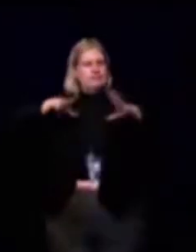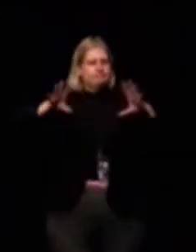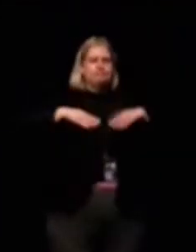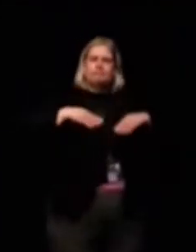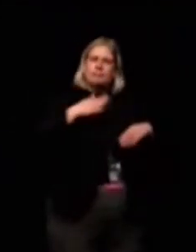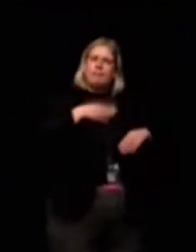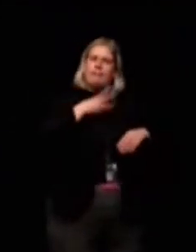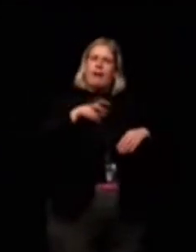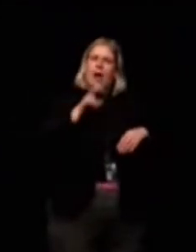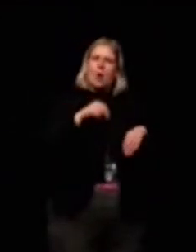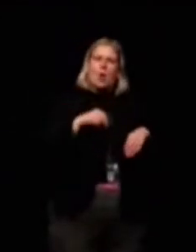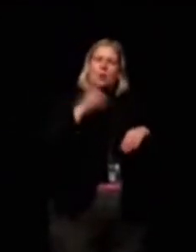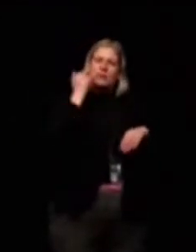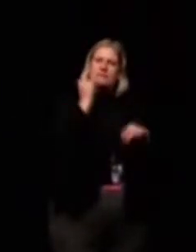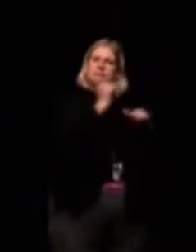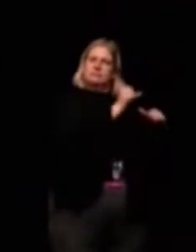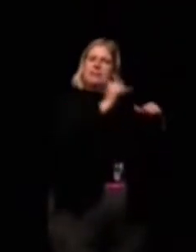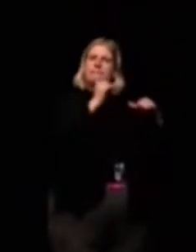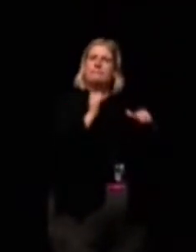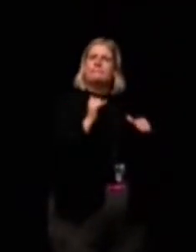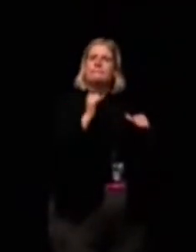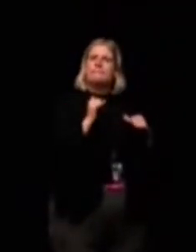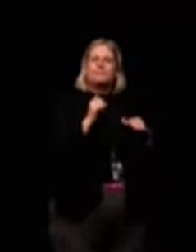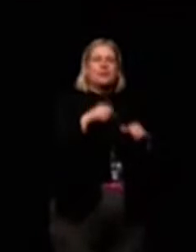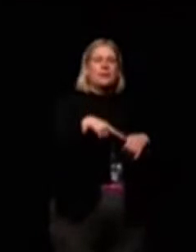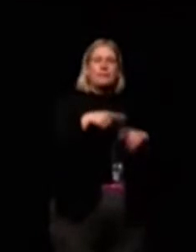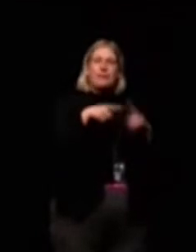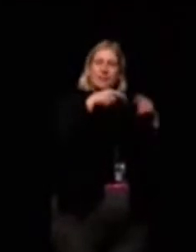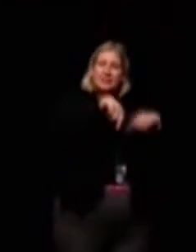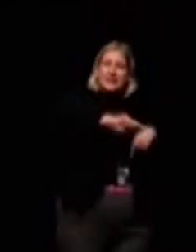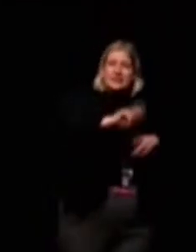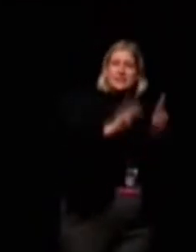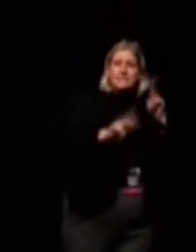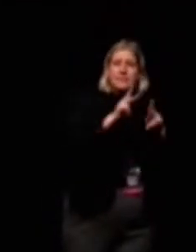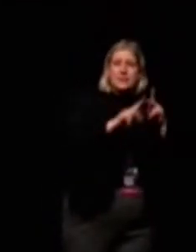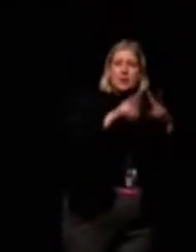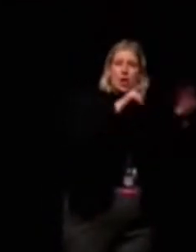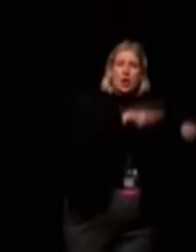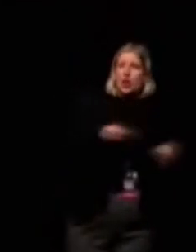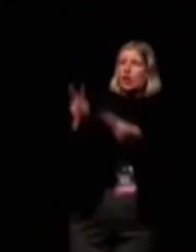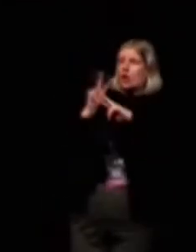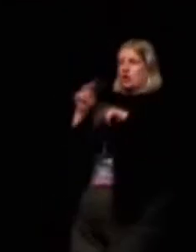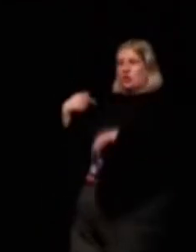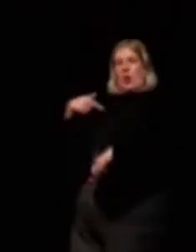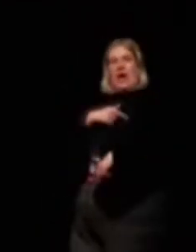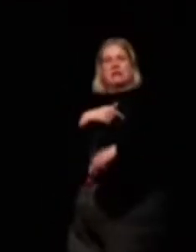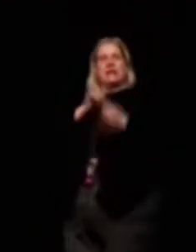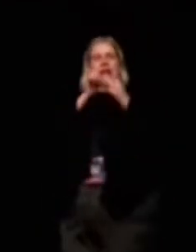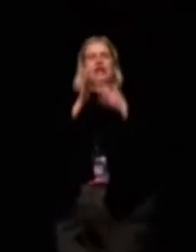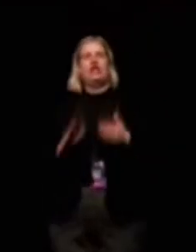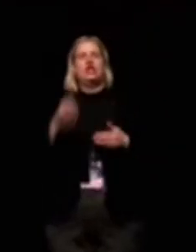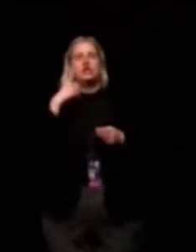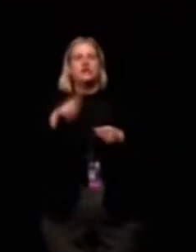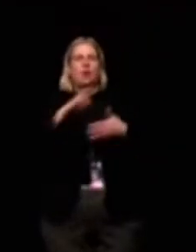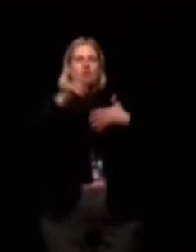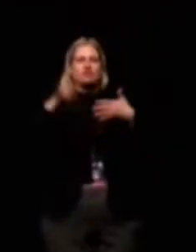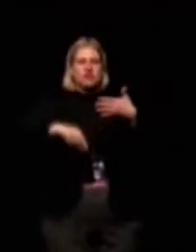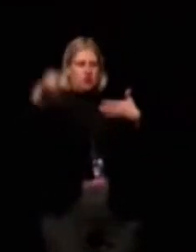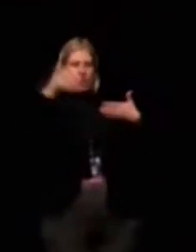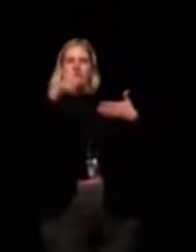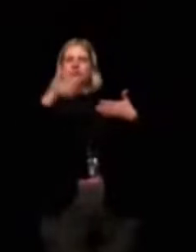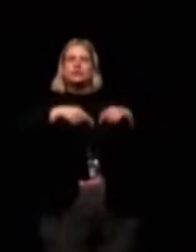turned upside down are looking to us, their leaders, for results. And we cannot overlook the